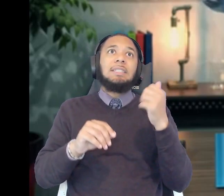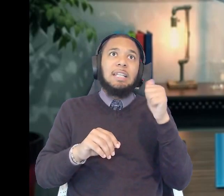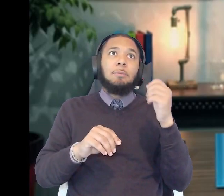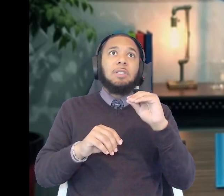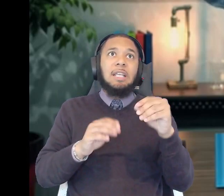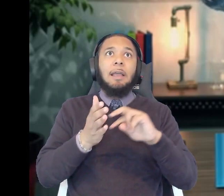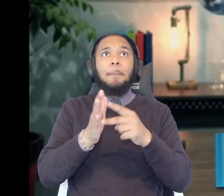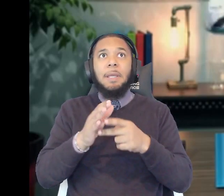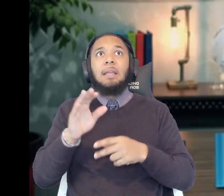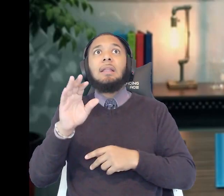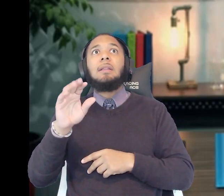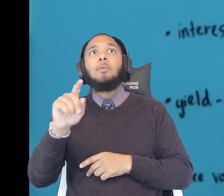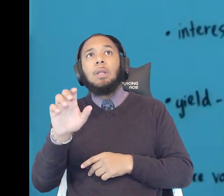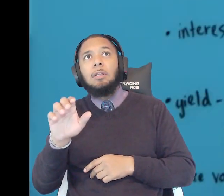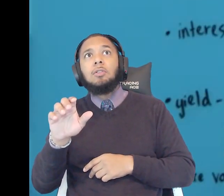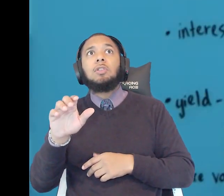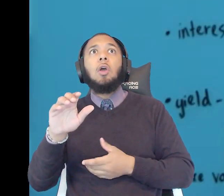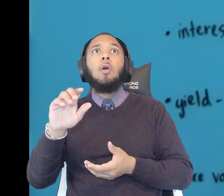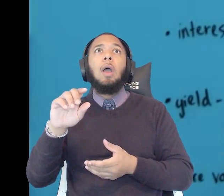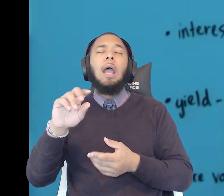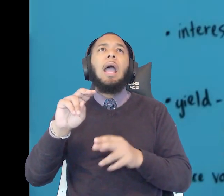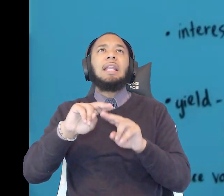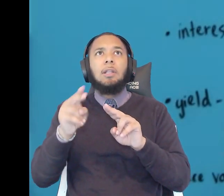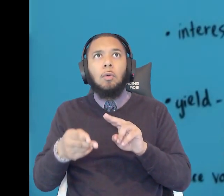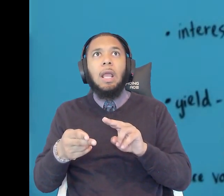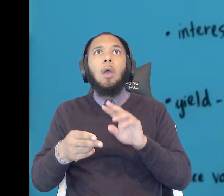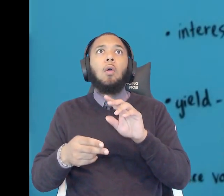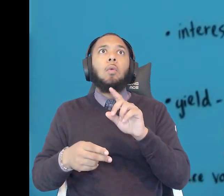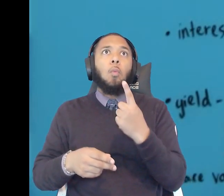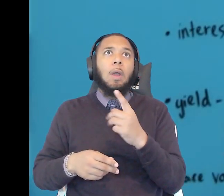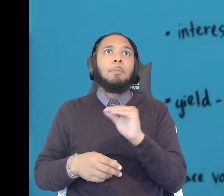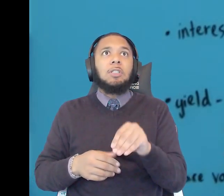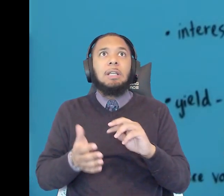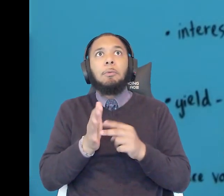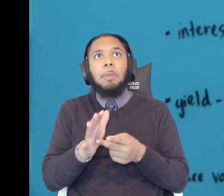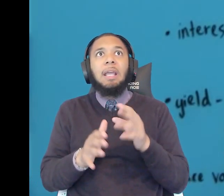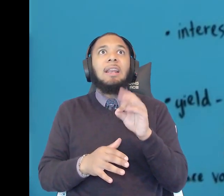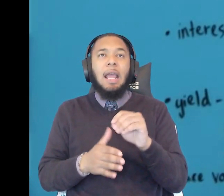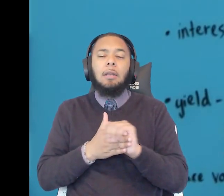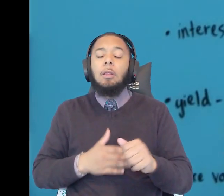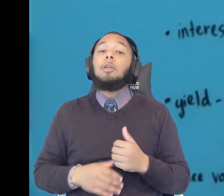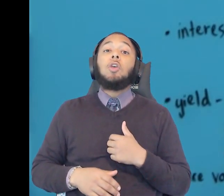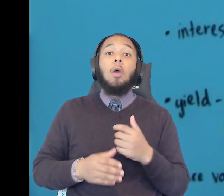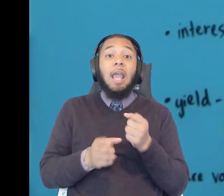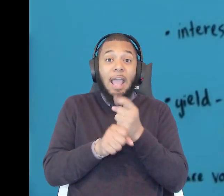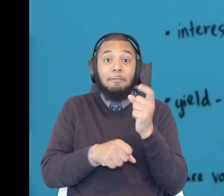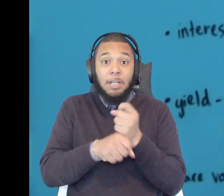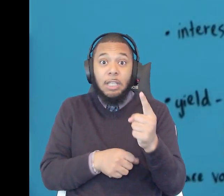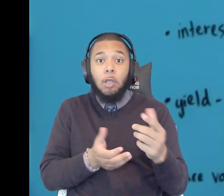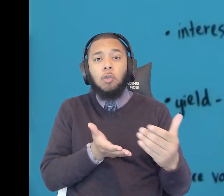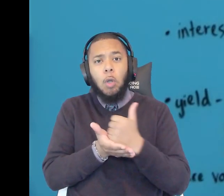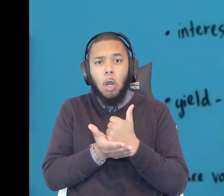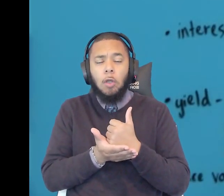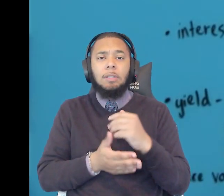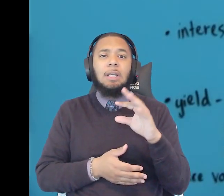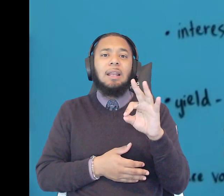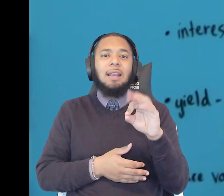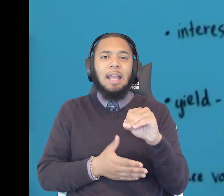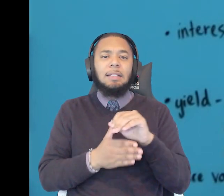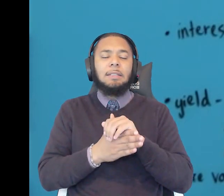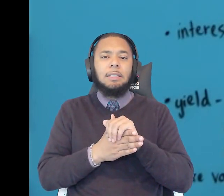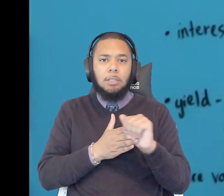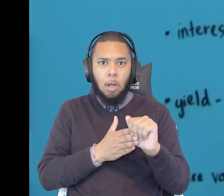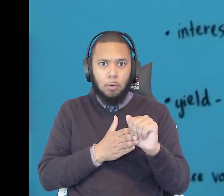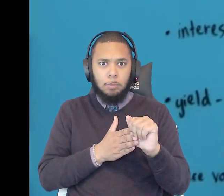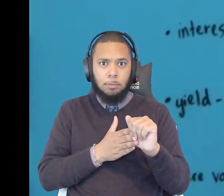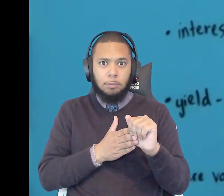I want 9%, so I go down to 90. So this is going to be $90 you're going to get every year in interest on the face